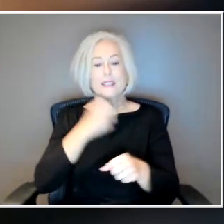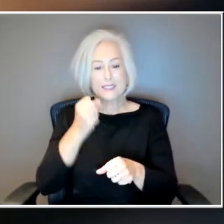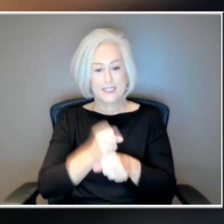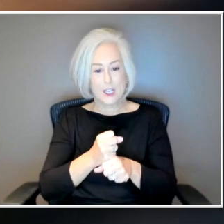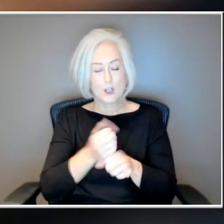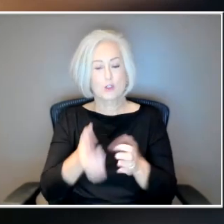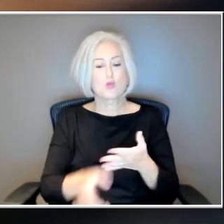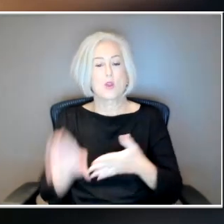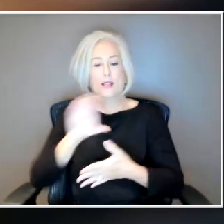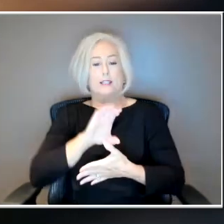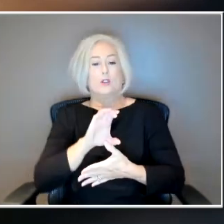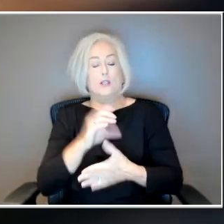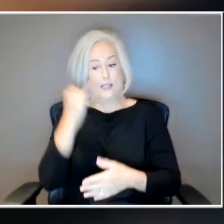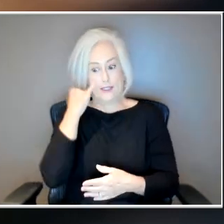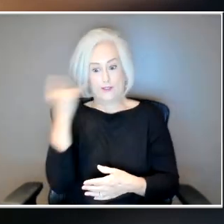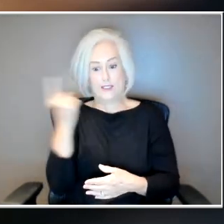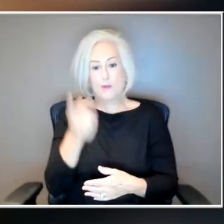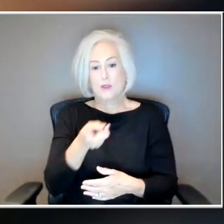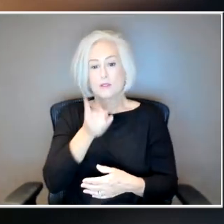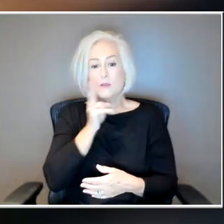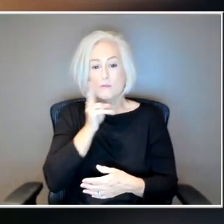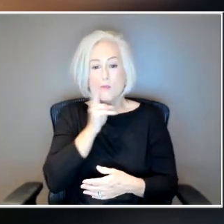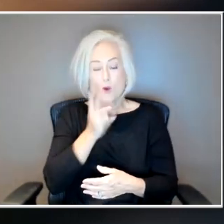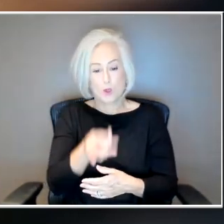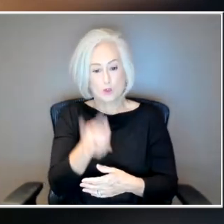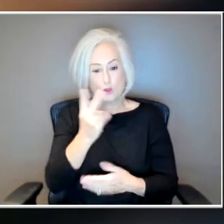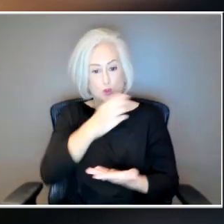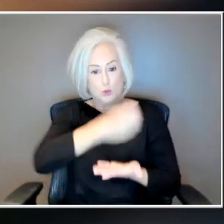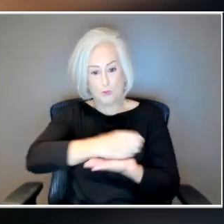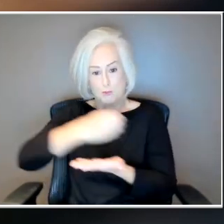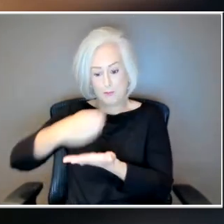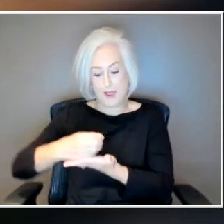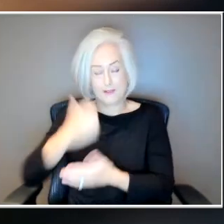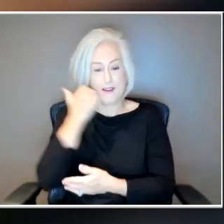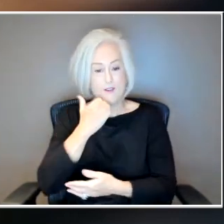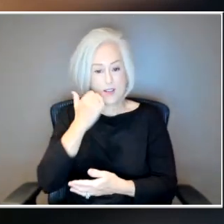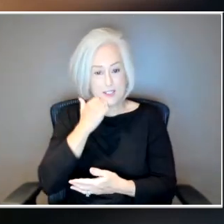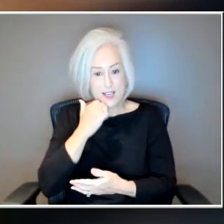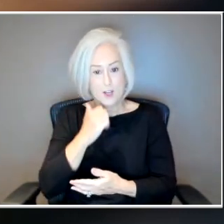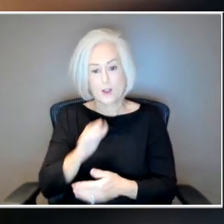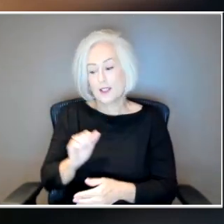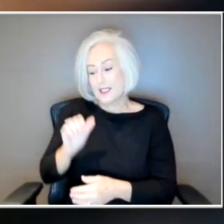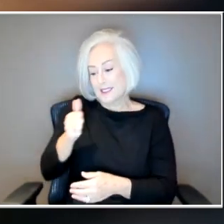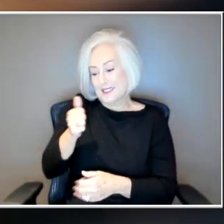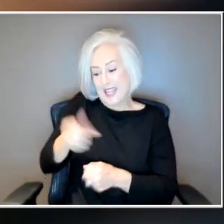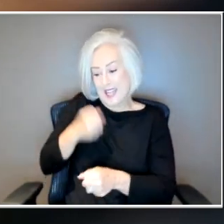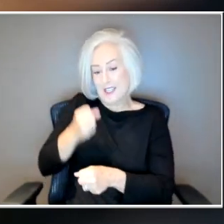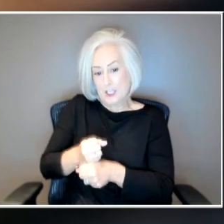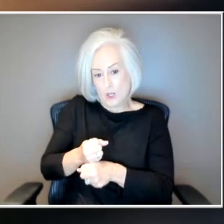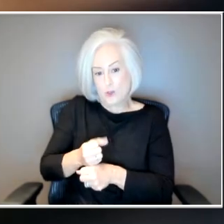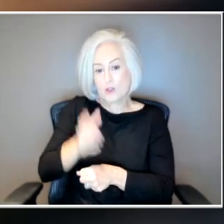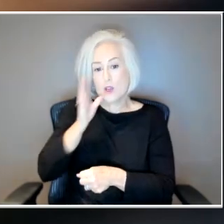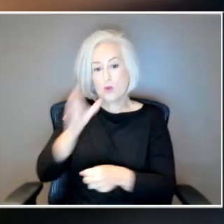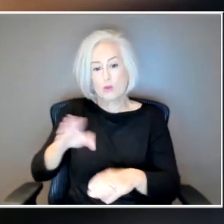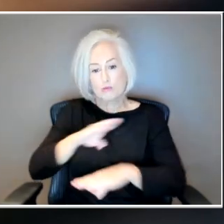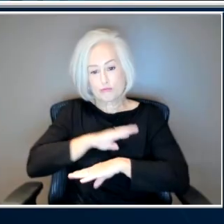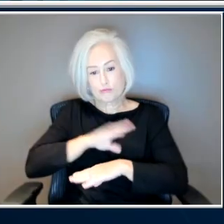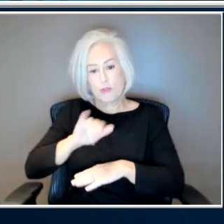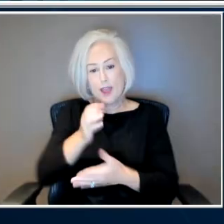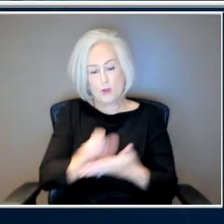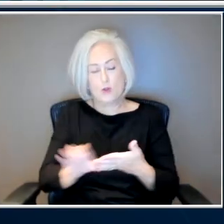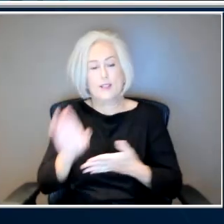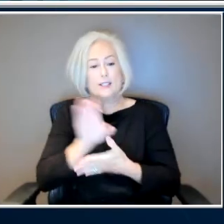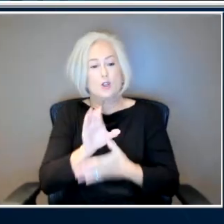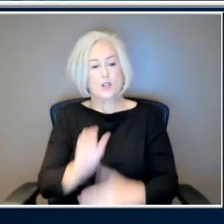criteria. If someone smoked 2 packs a day, then in just 10 years, they would meet that 20-pack year criteria. All right, so just